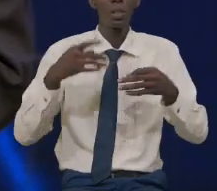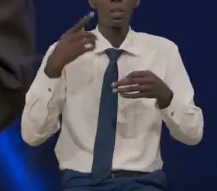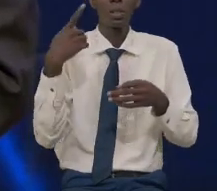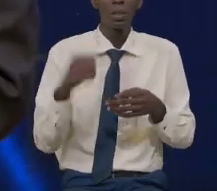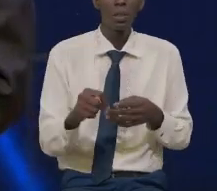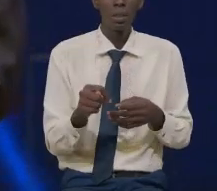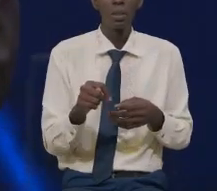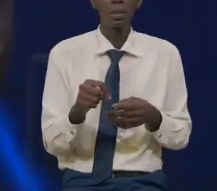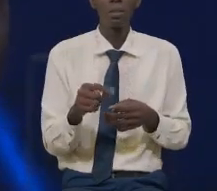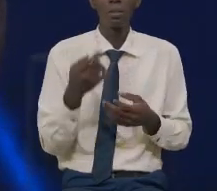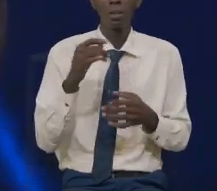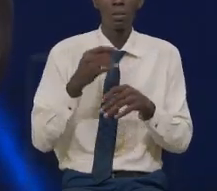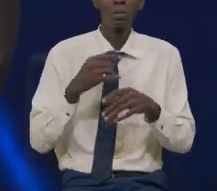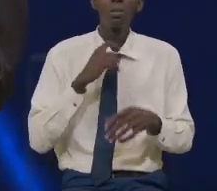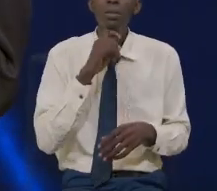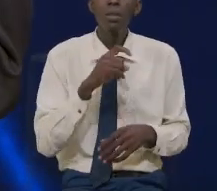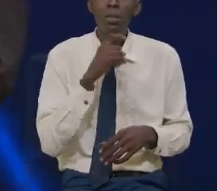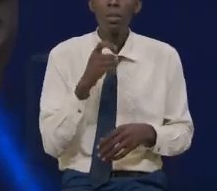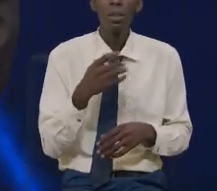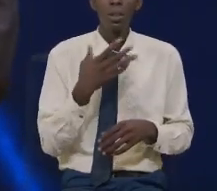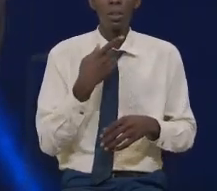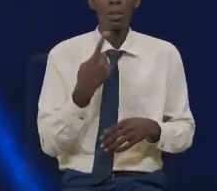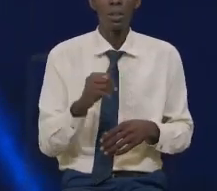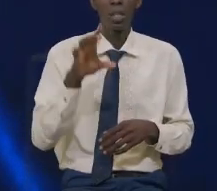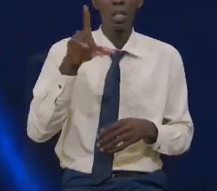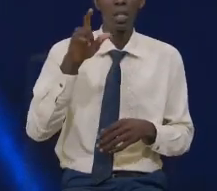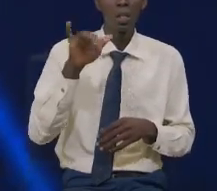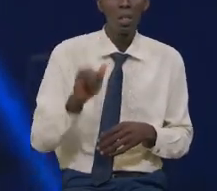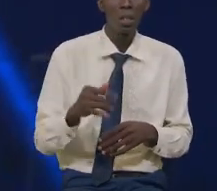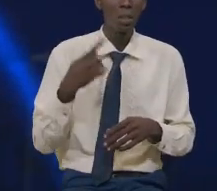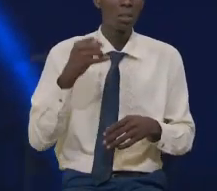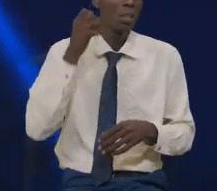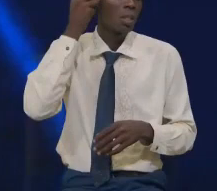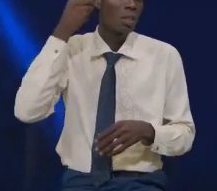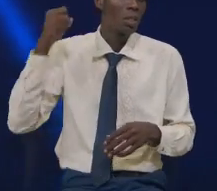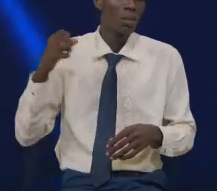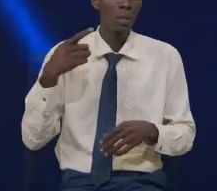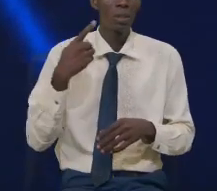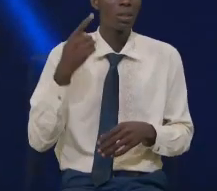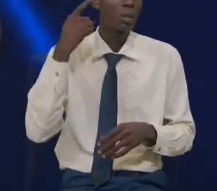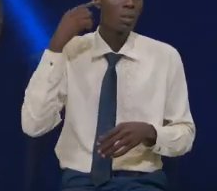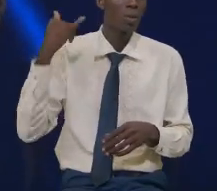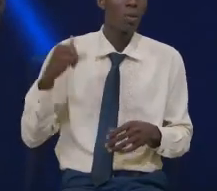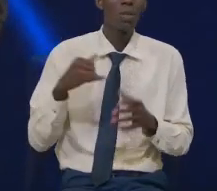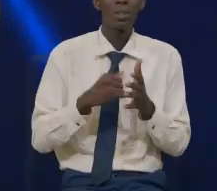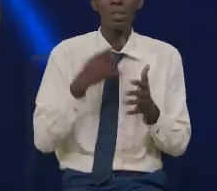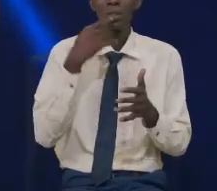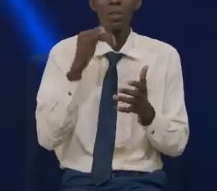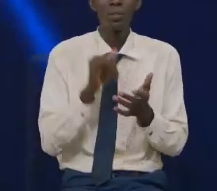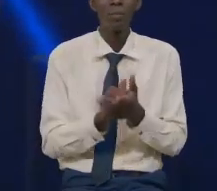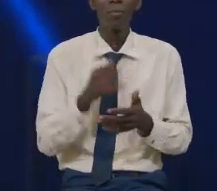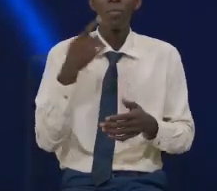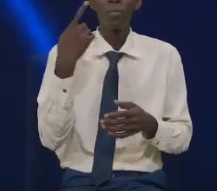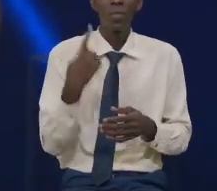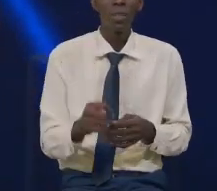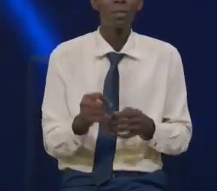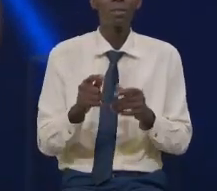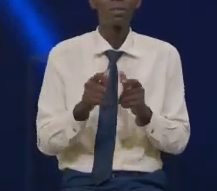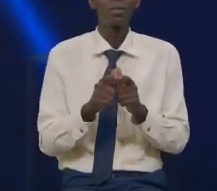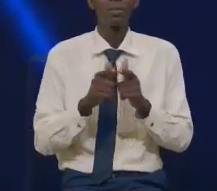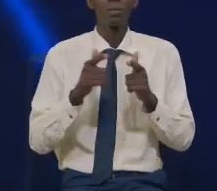the brass and the clay and the silver and the gold. He says, the great